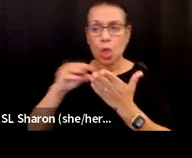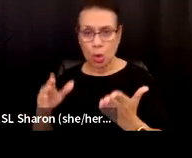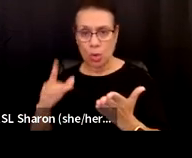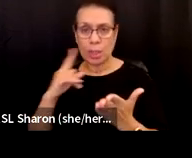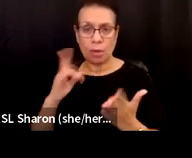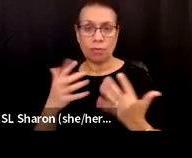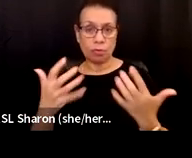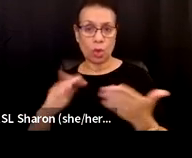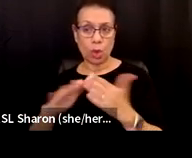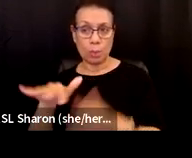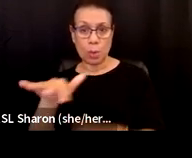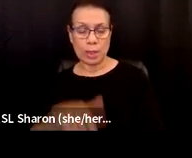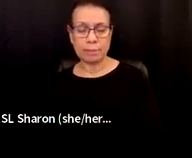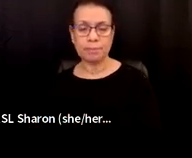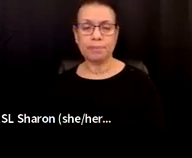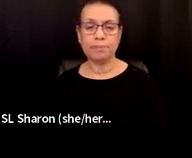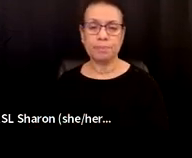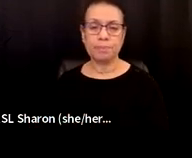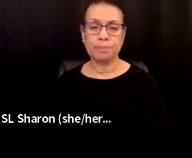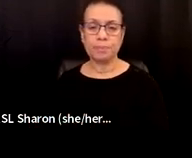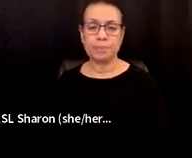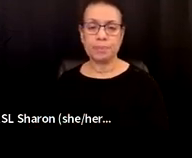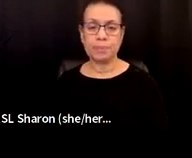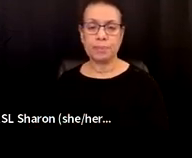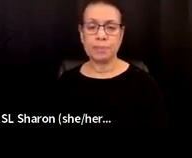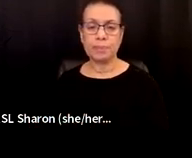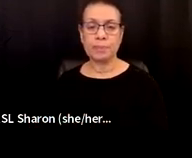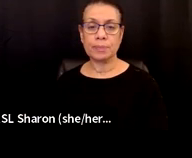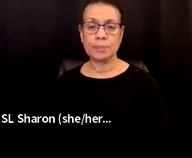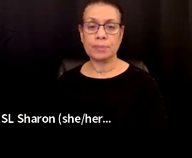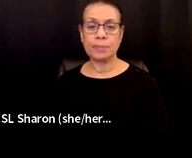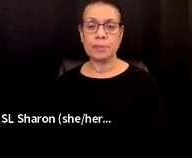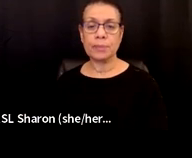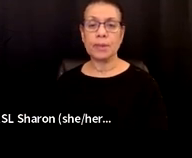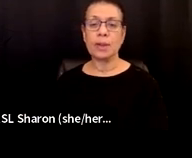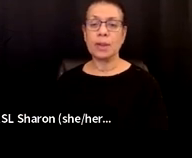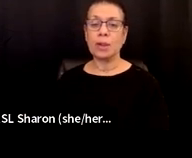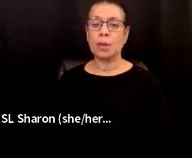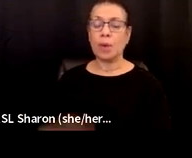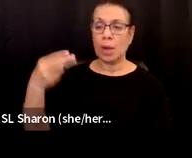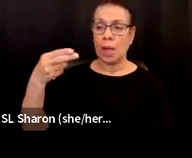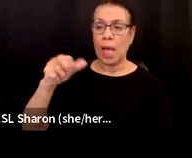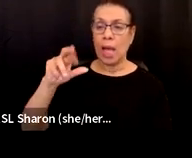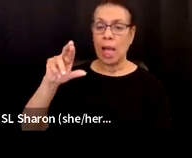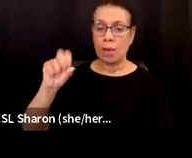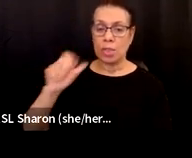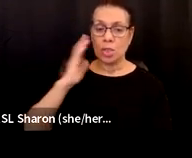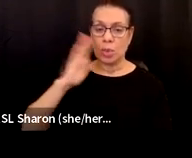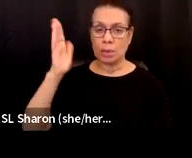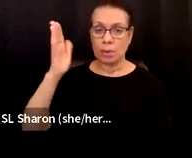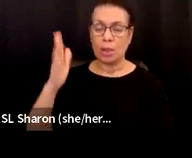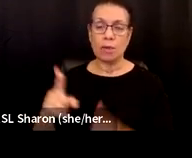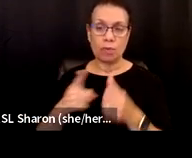want to begin um and team up ultimately um chief harris will present by sharing a little bit